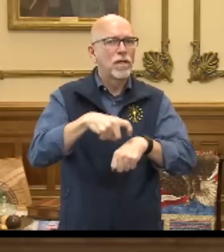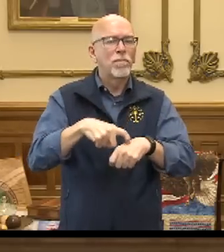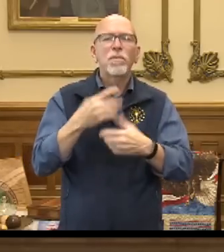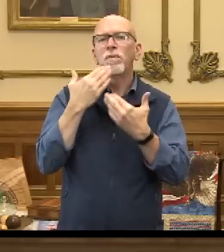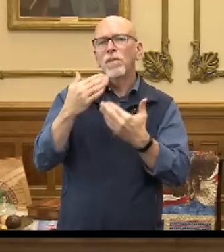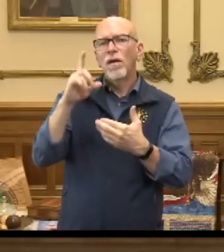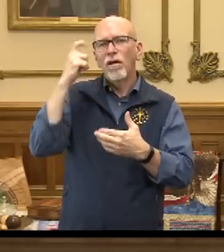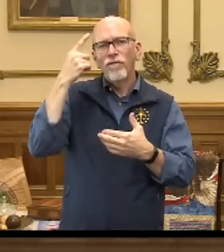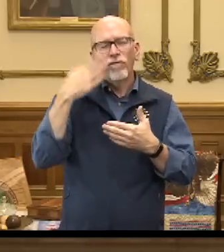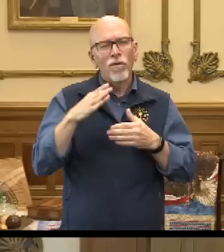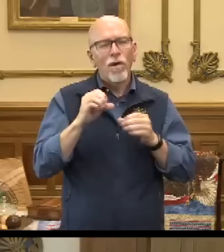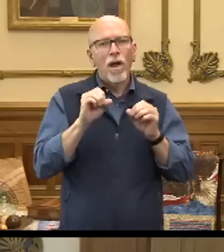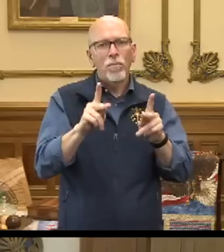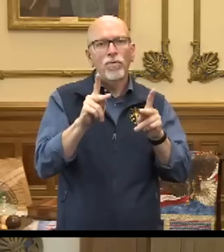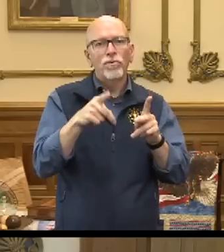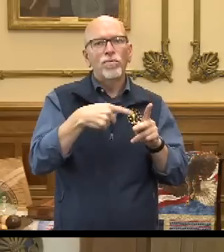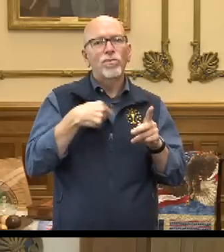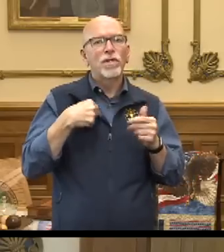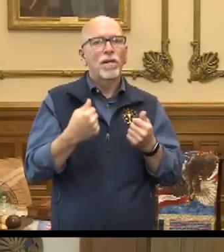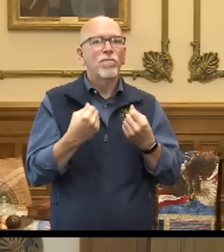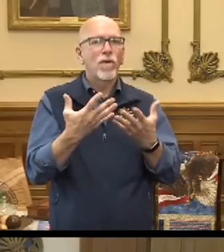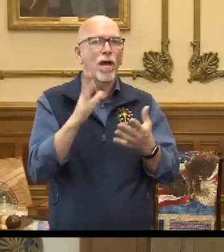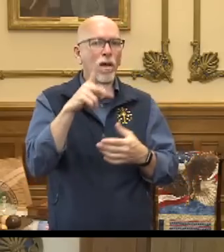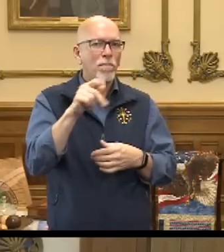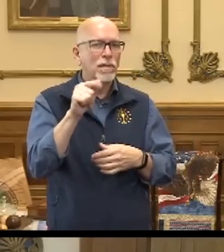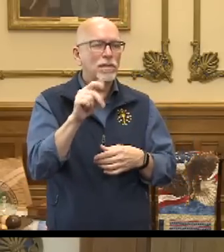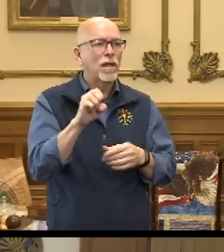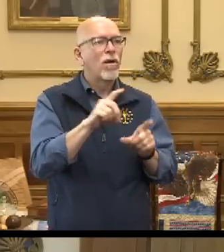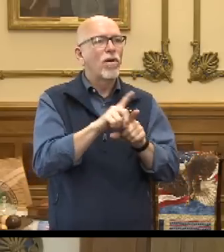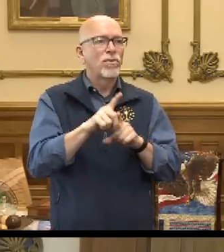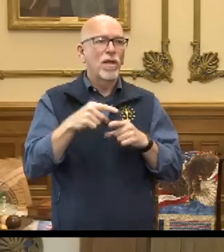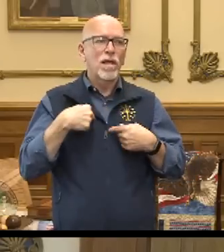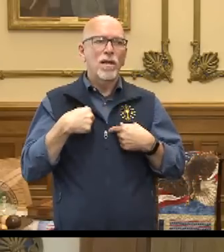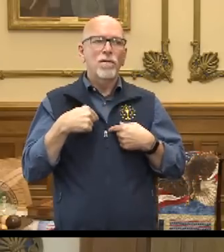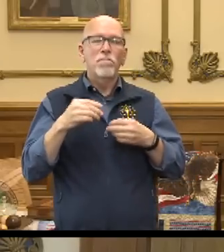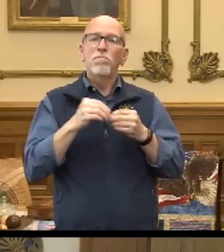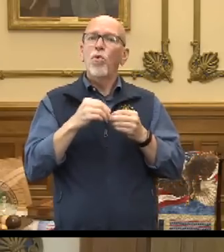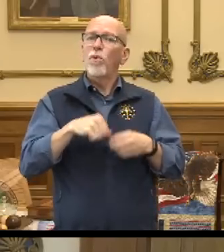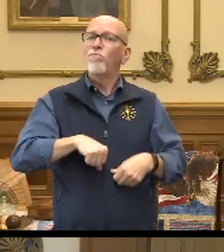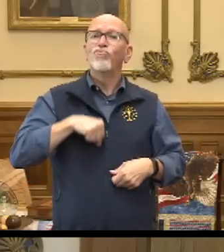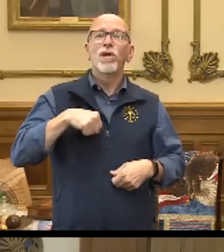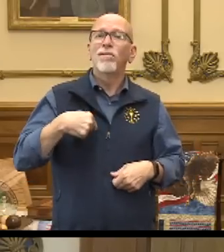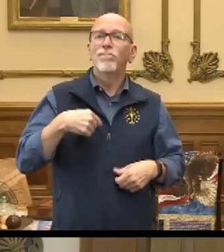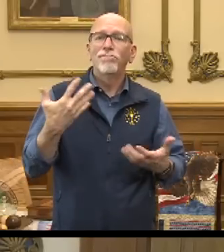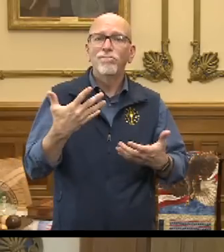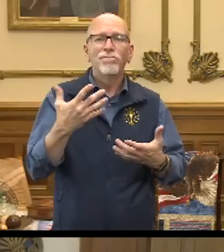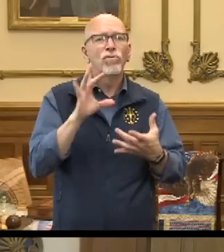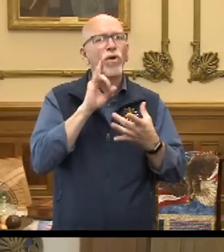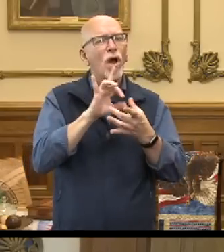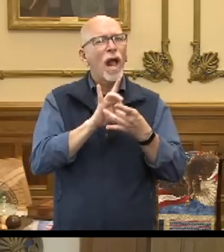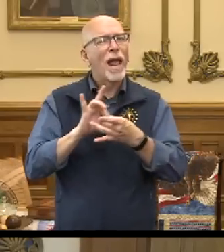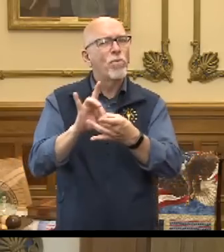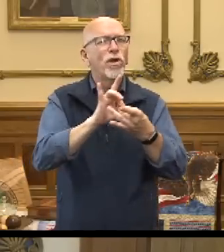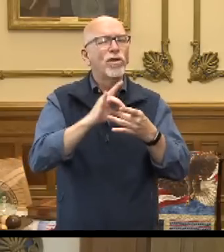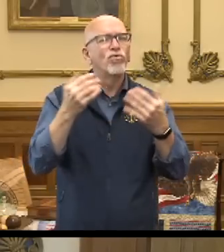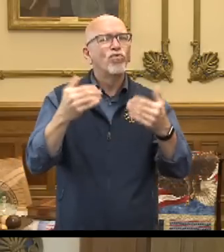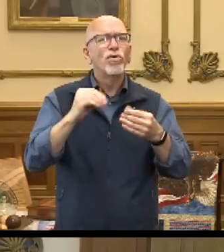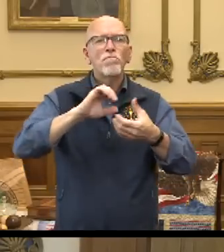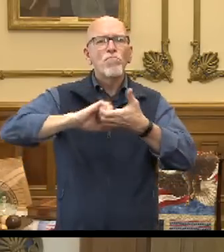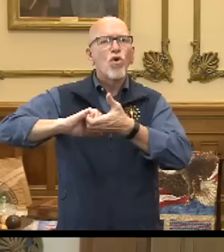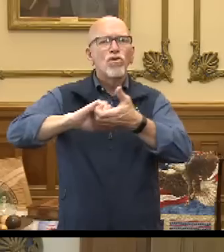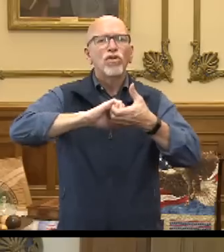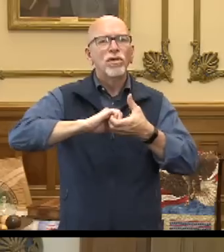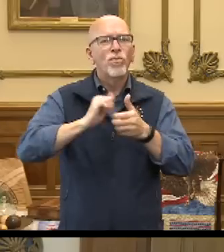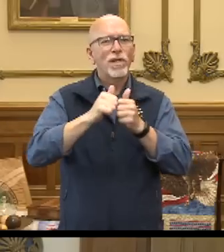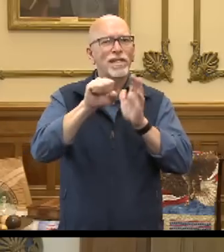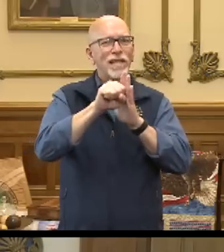Governor, for the opportunity to provide those updates, but what I am particularly proud of is the collaboration and the partnership between our